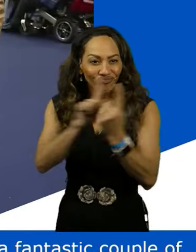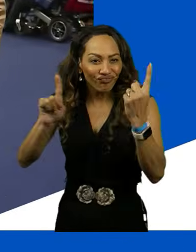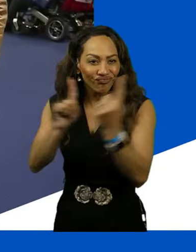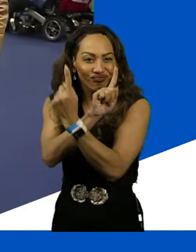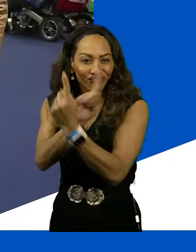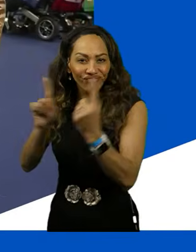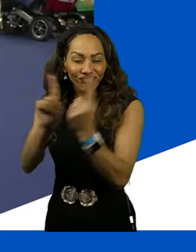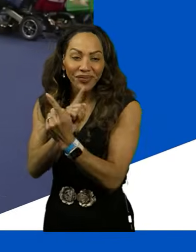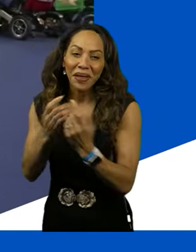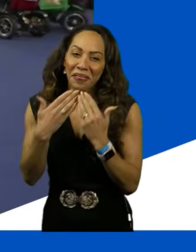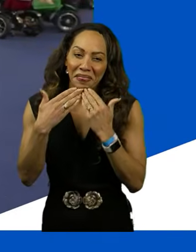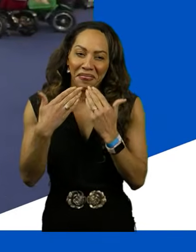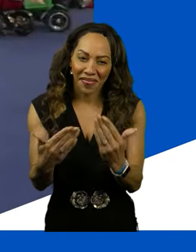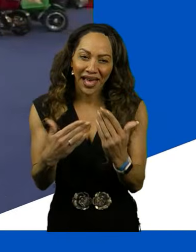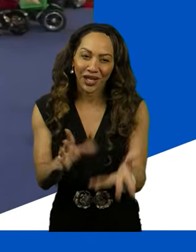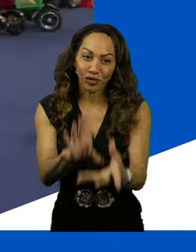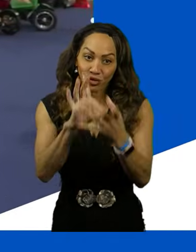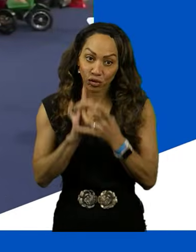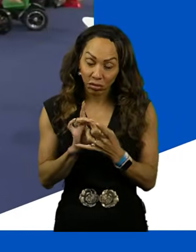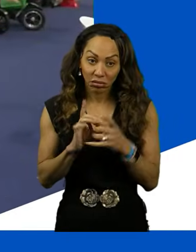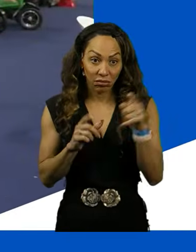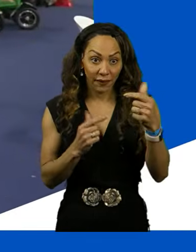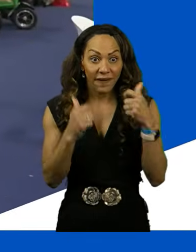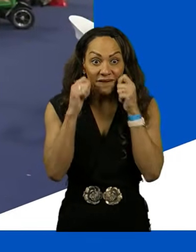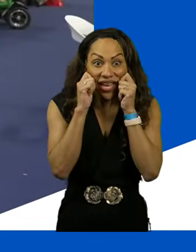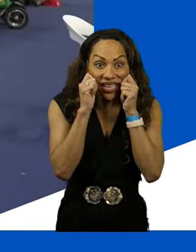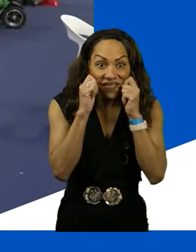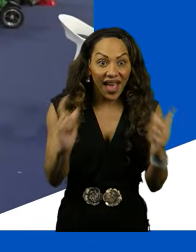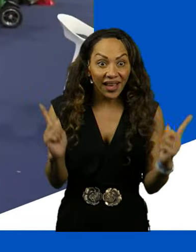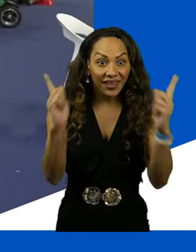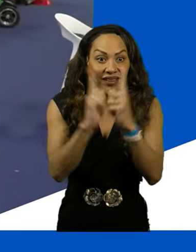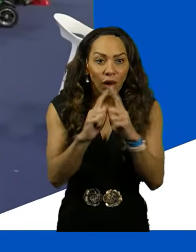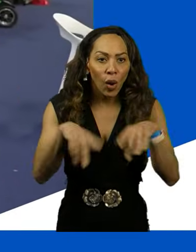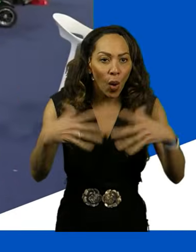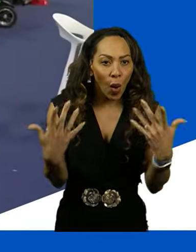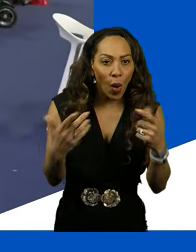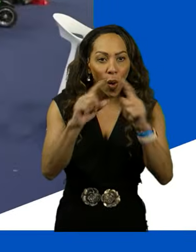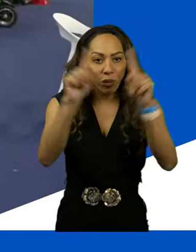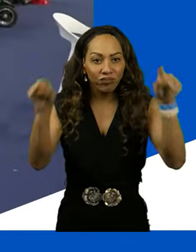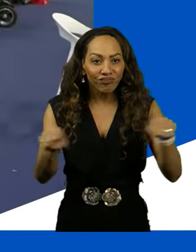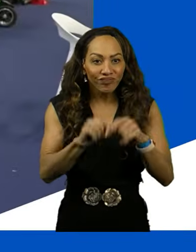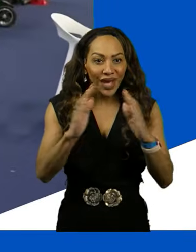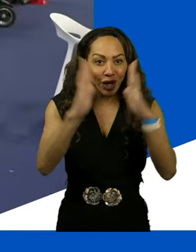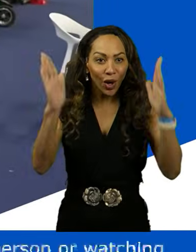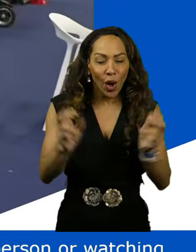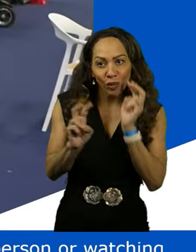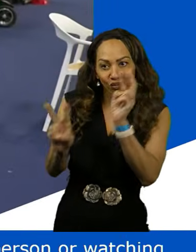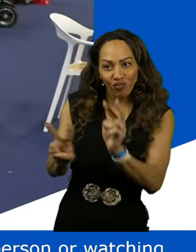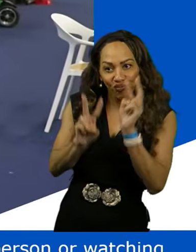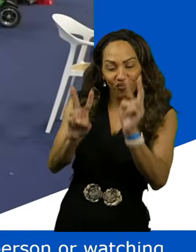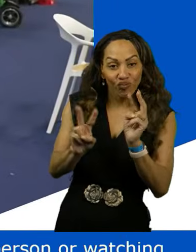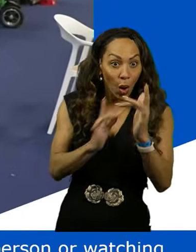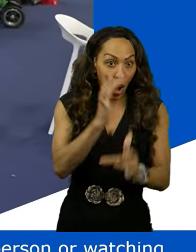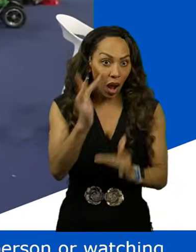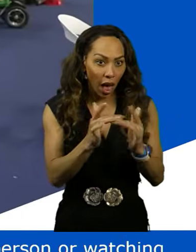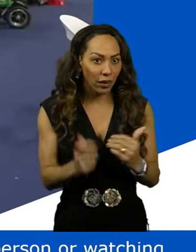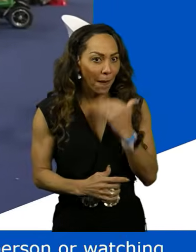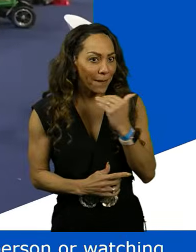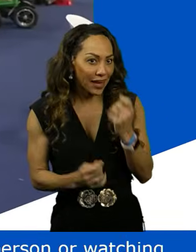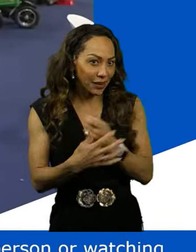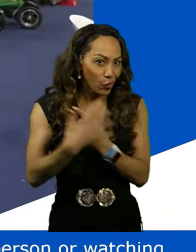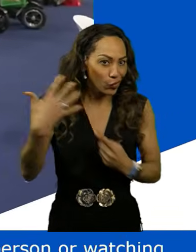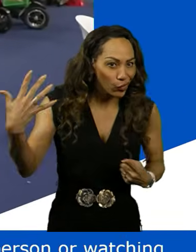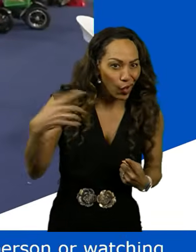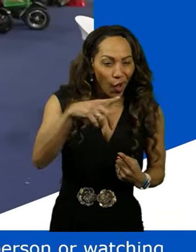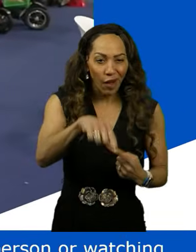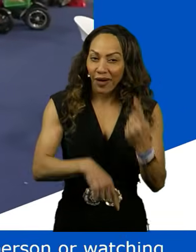joining us, whether you've been here with us in person or watching along at home. And there's plenty of great stuff that's going to be online, so go and check it out. And if you do